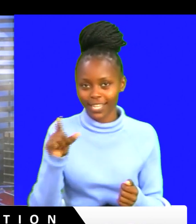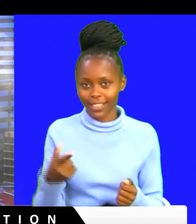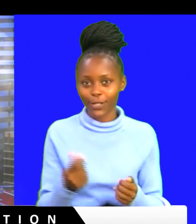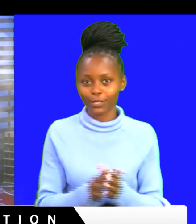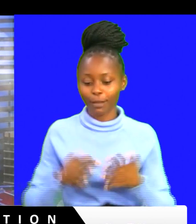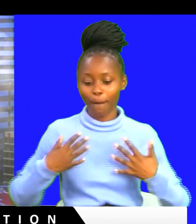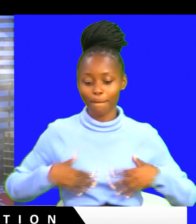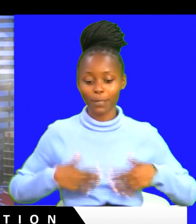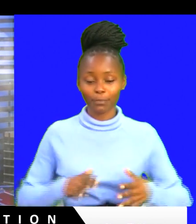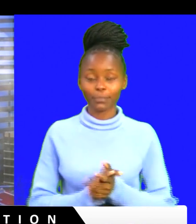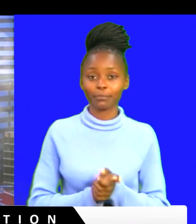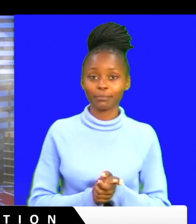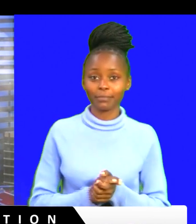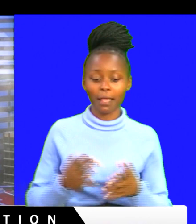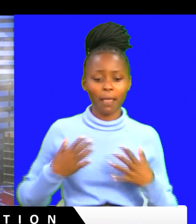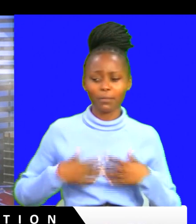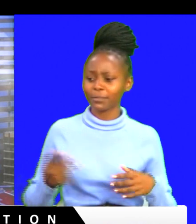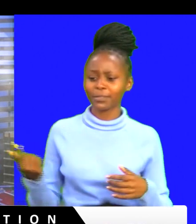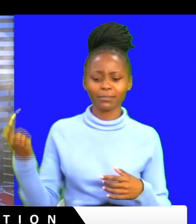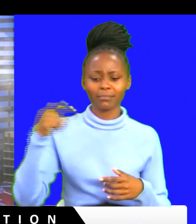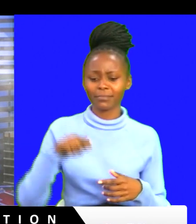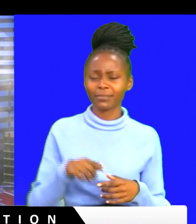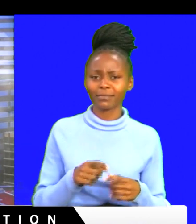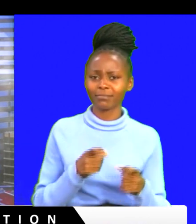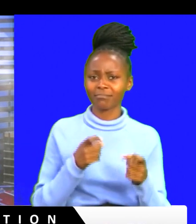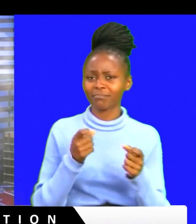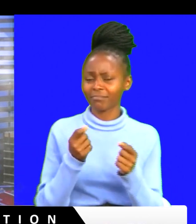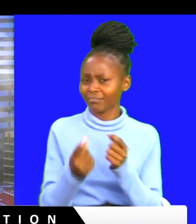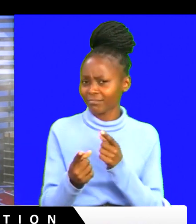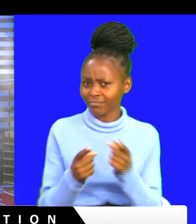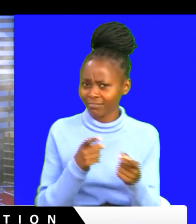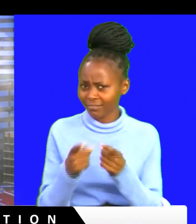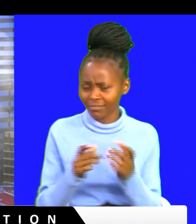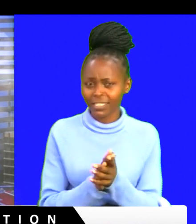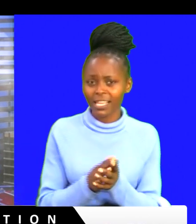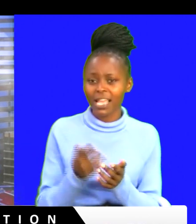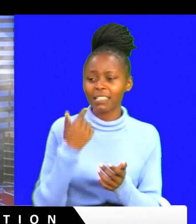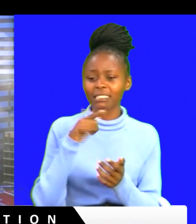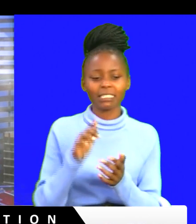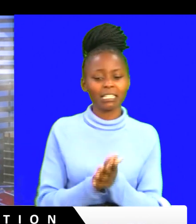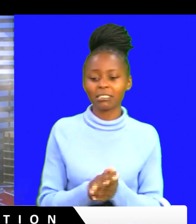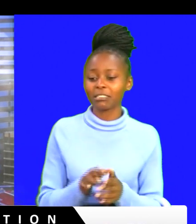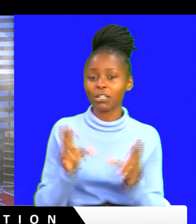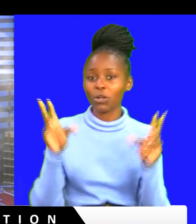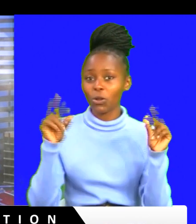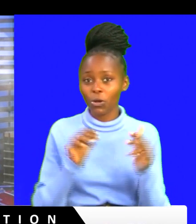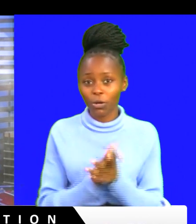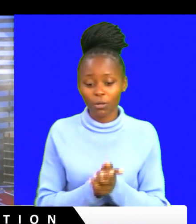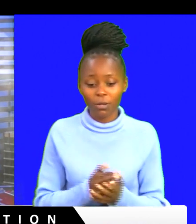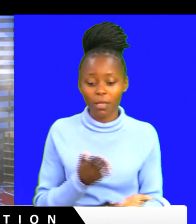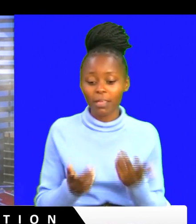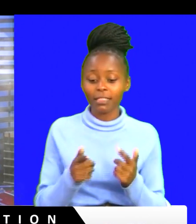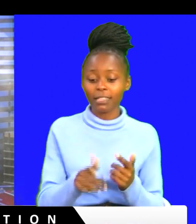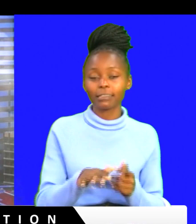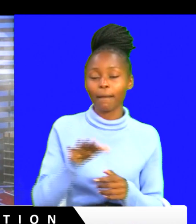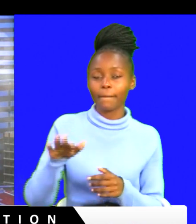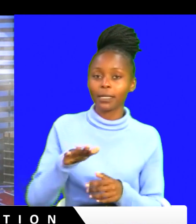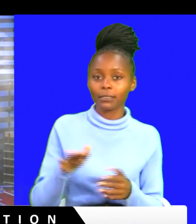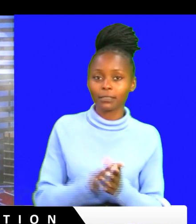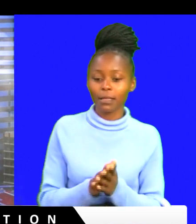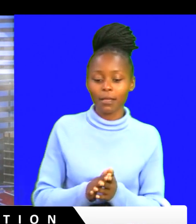to come and say no, that couldn't be the case. The stadium can only occupy, I guess, 150 or I don't know, 80